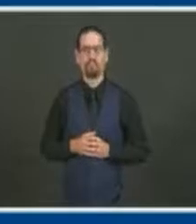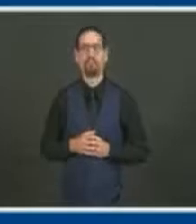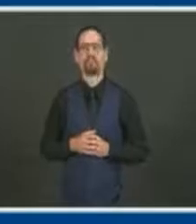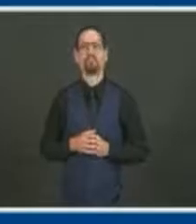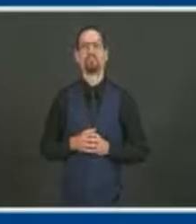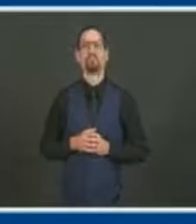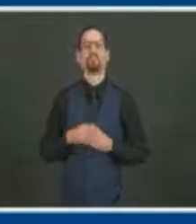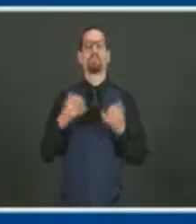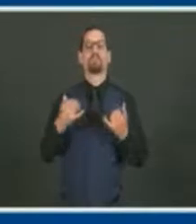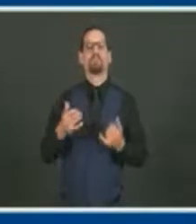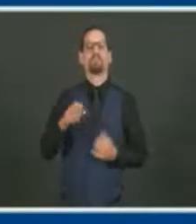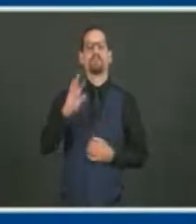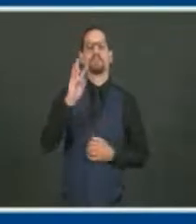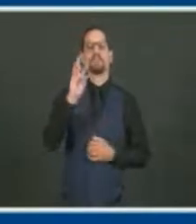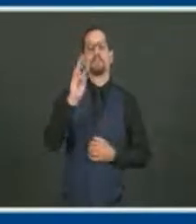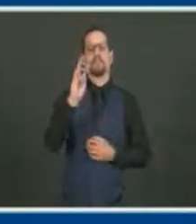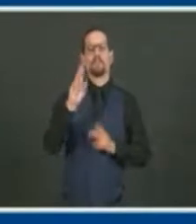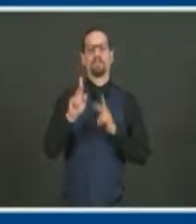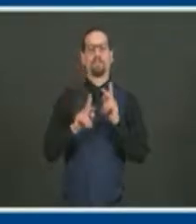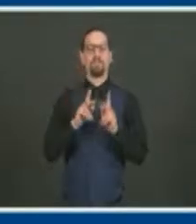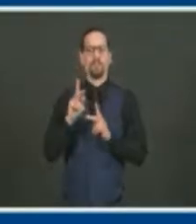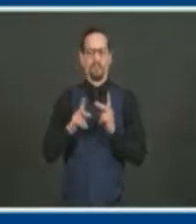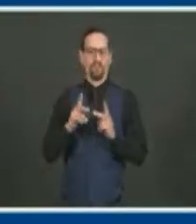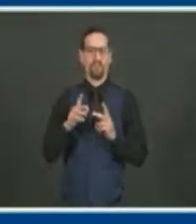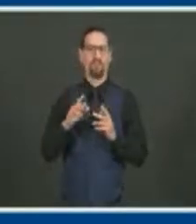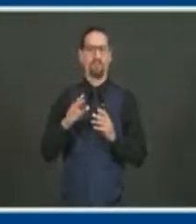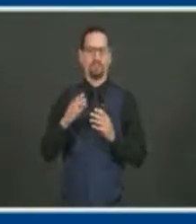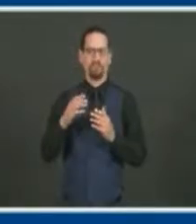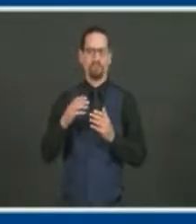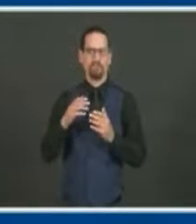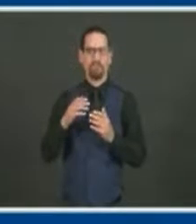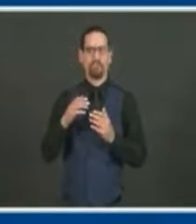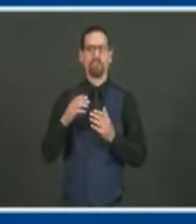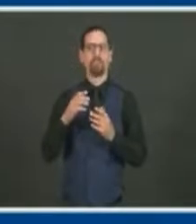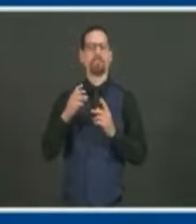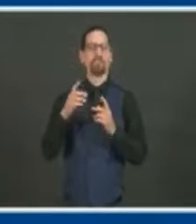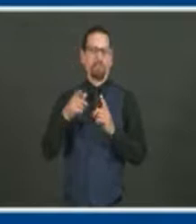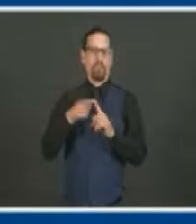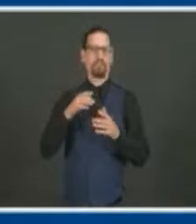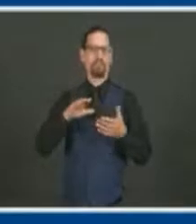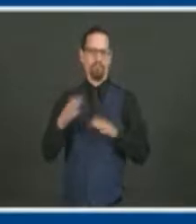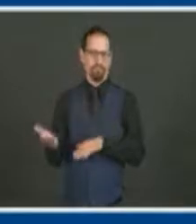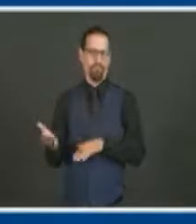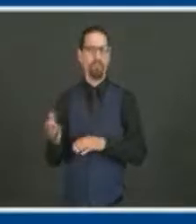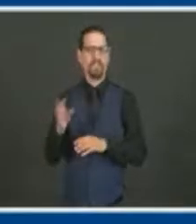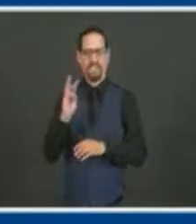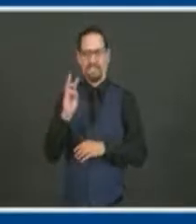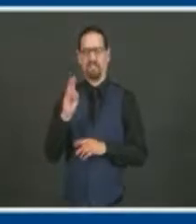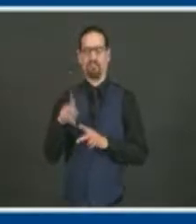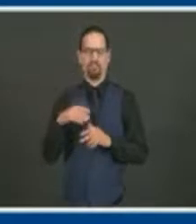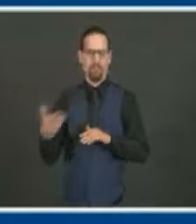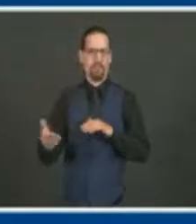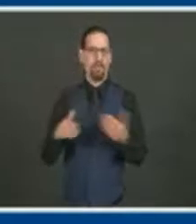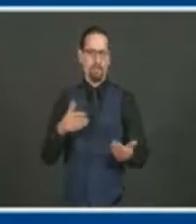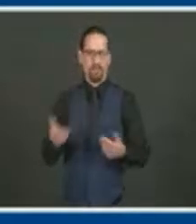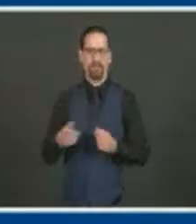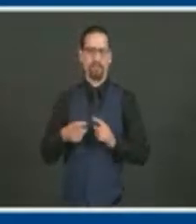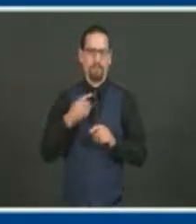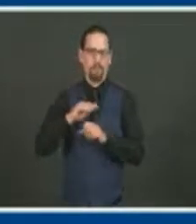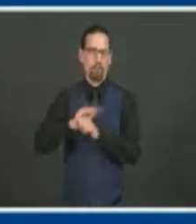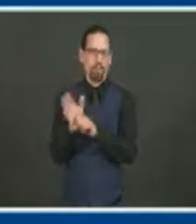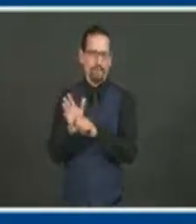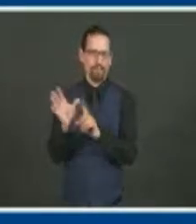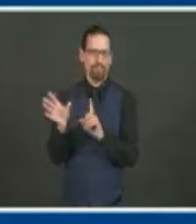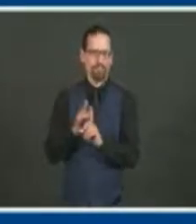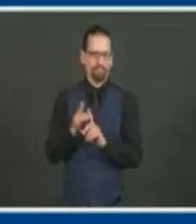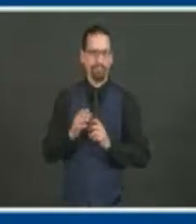6 new COVID-19 associated fatalities to report today. This is in